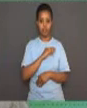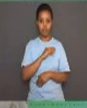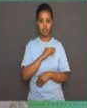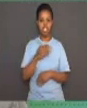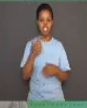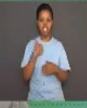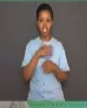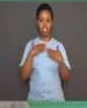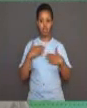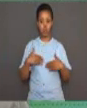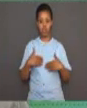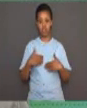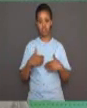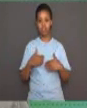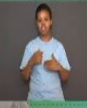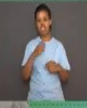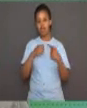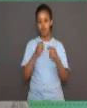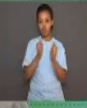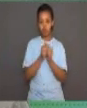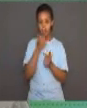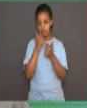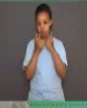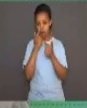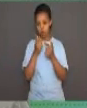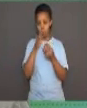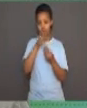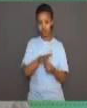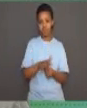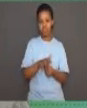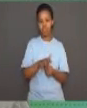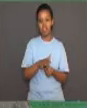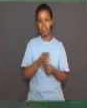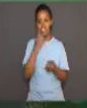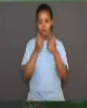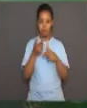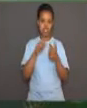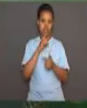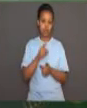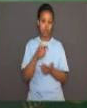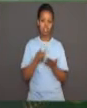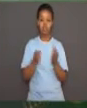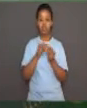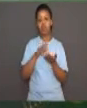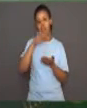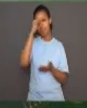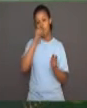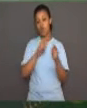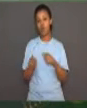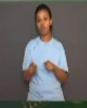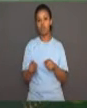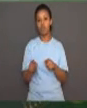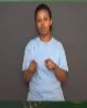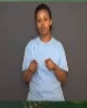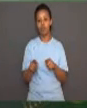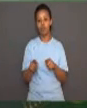due to the way our body adapted to environmental pressures. We also learned